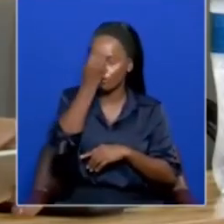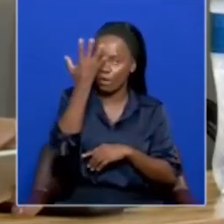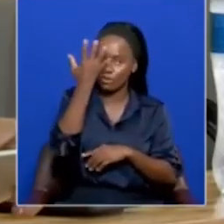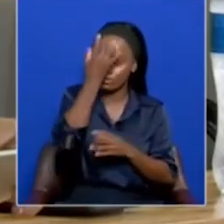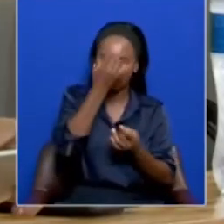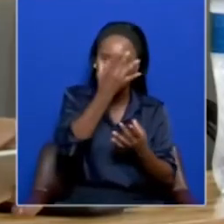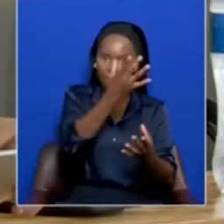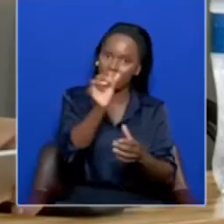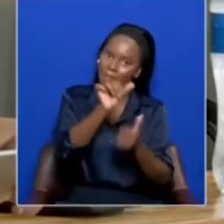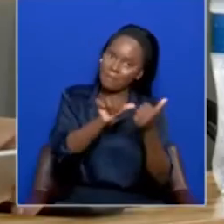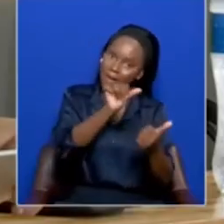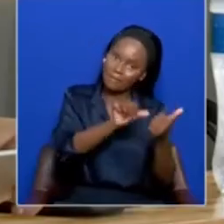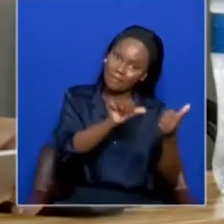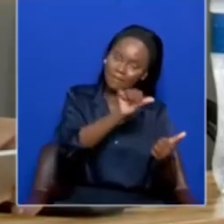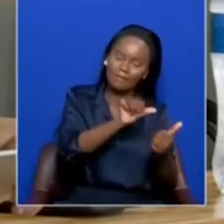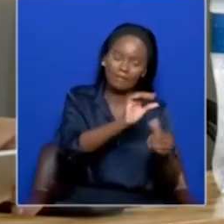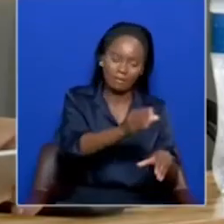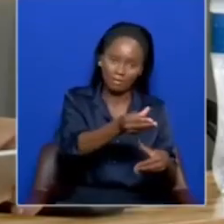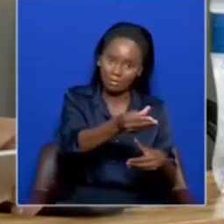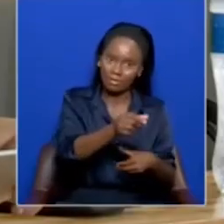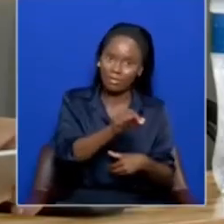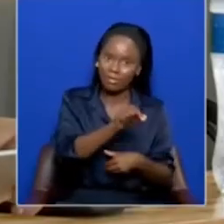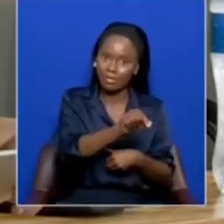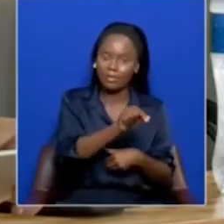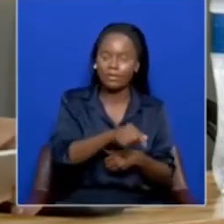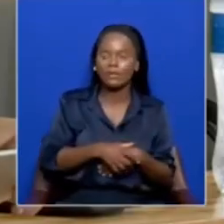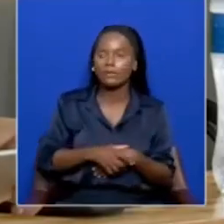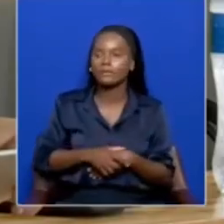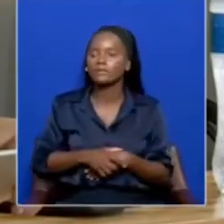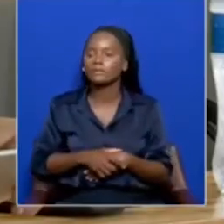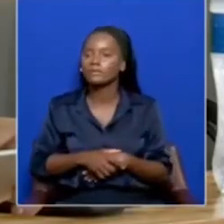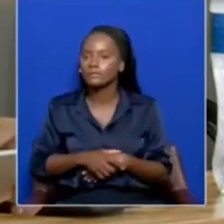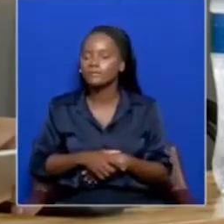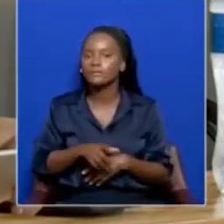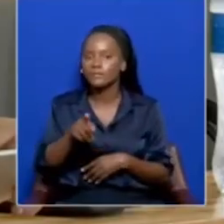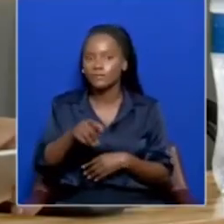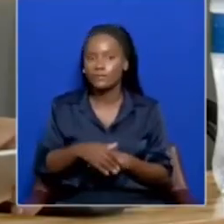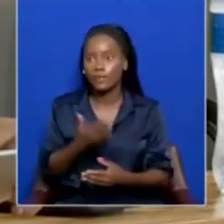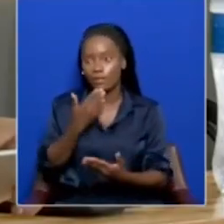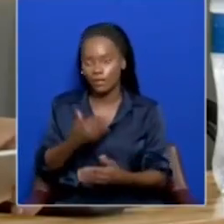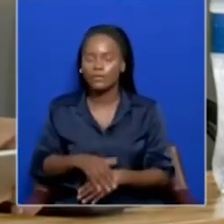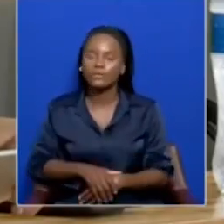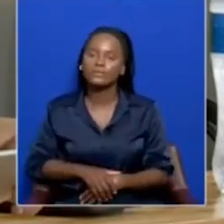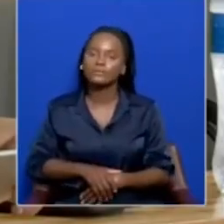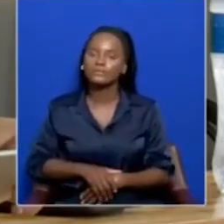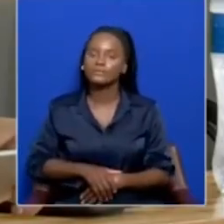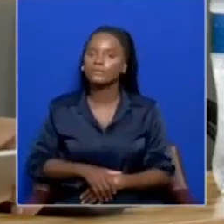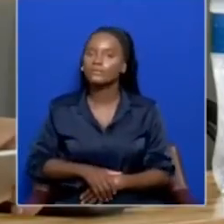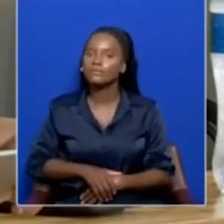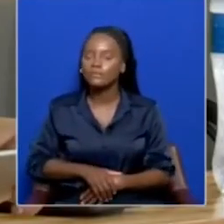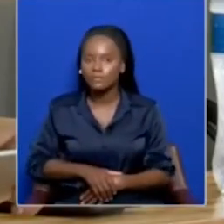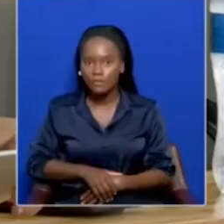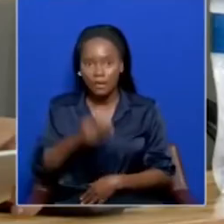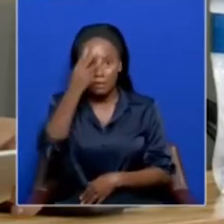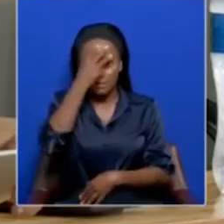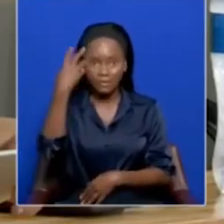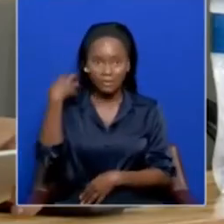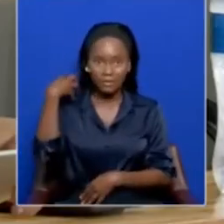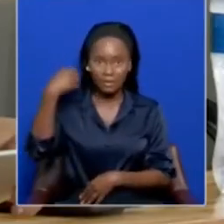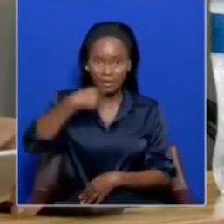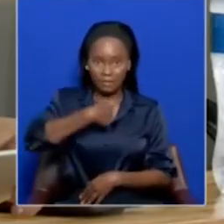Okay, thank you. Thank you. My interactions with the minister were initiated by him in the late